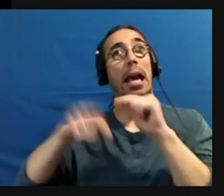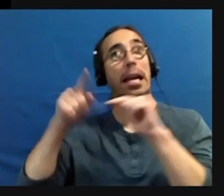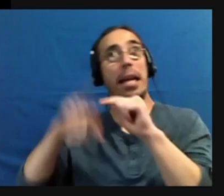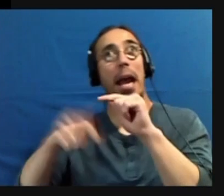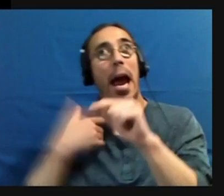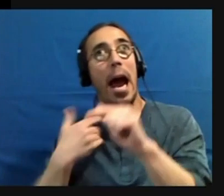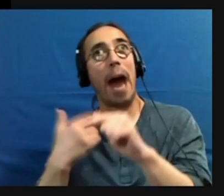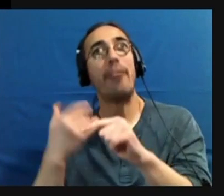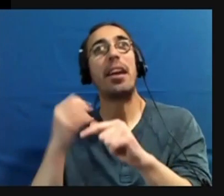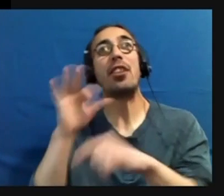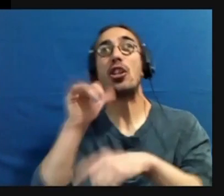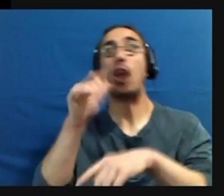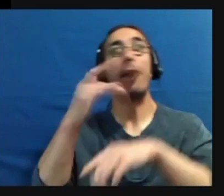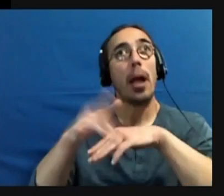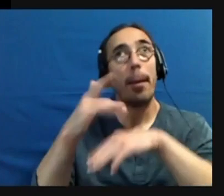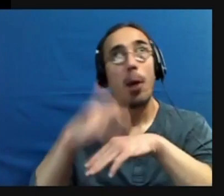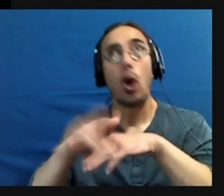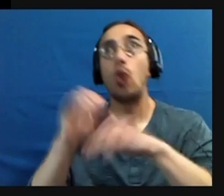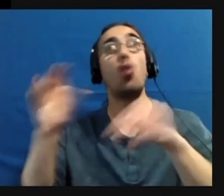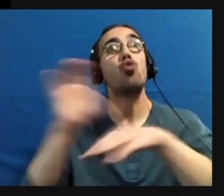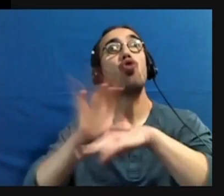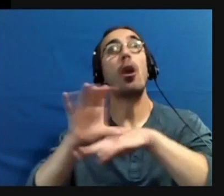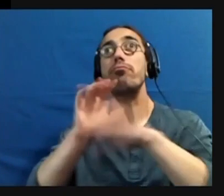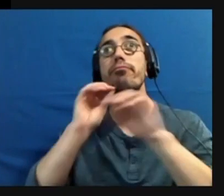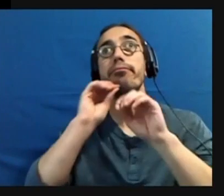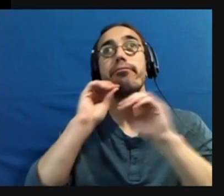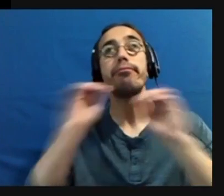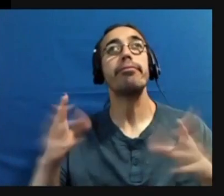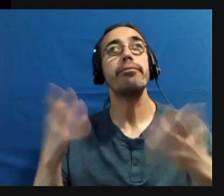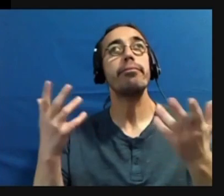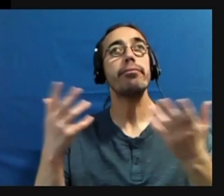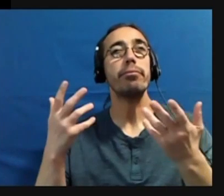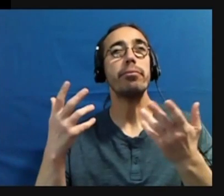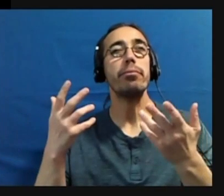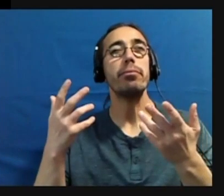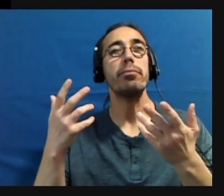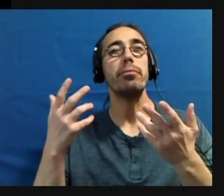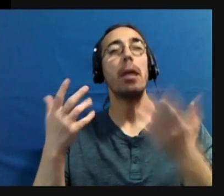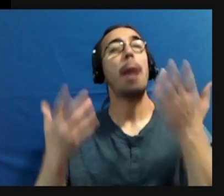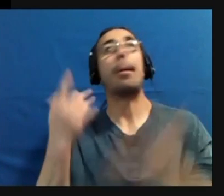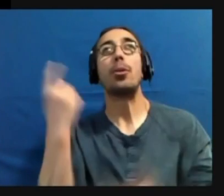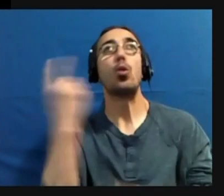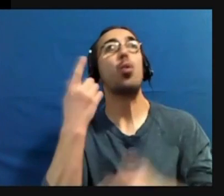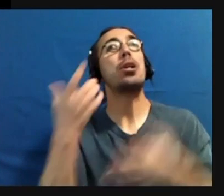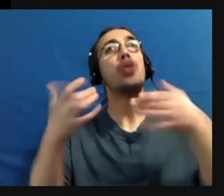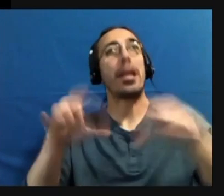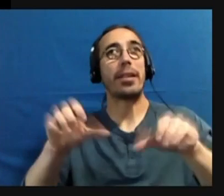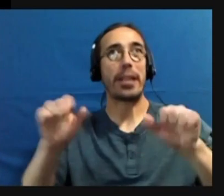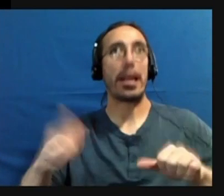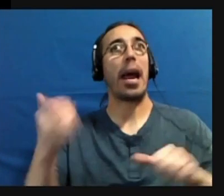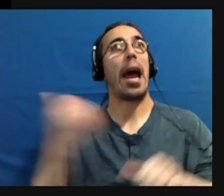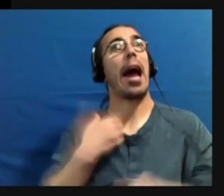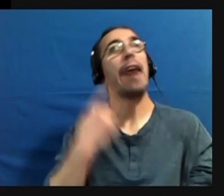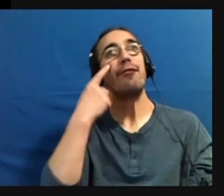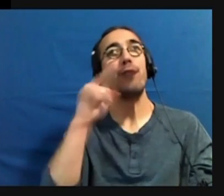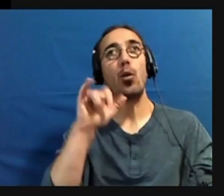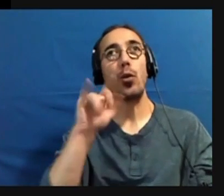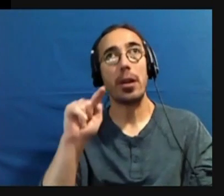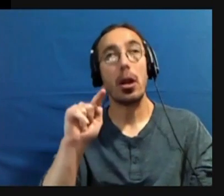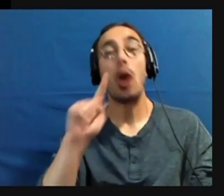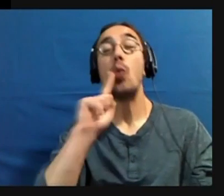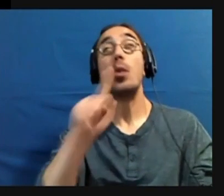available, like if there's not chocolate available, then this may look like the only chance that he's going to have for it. And so I really